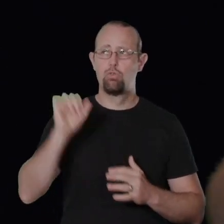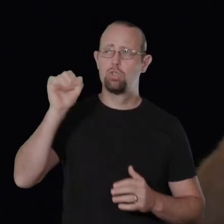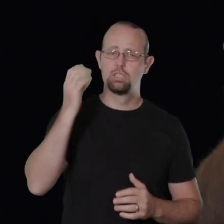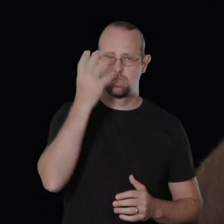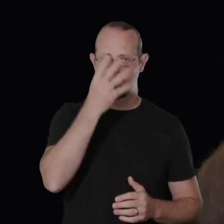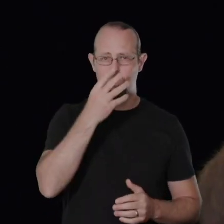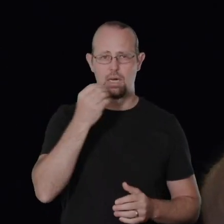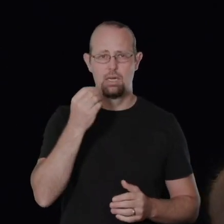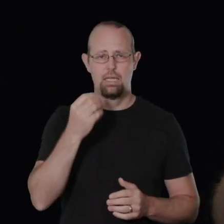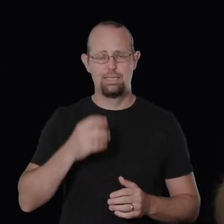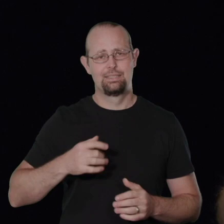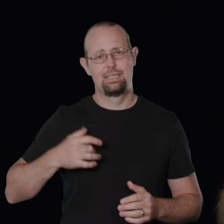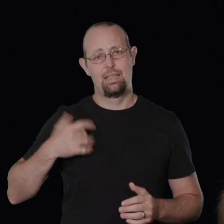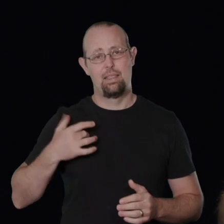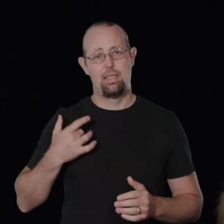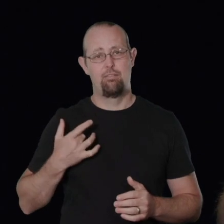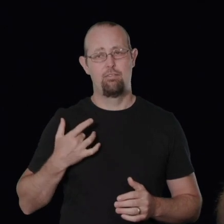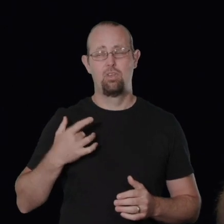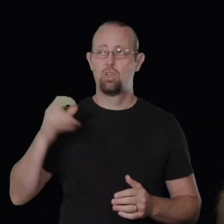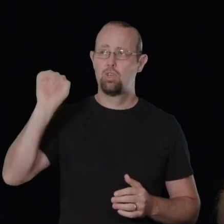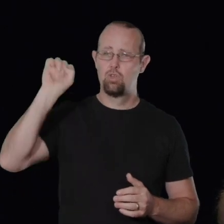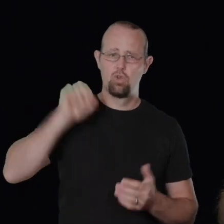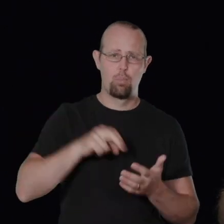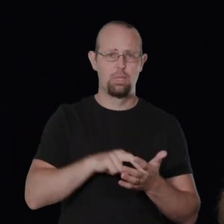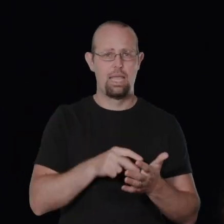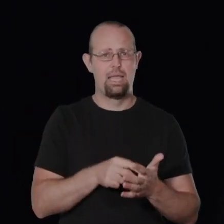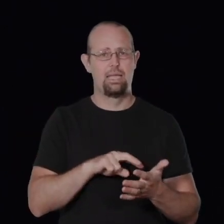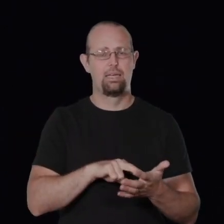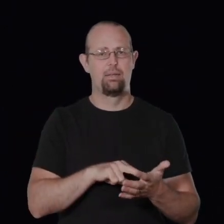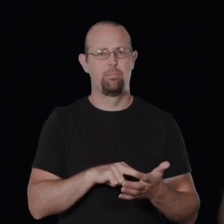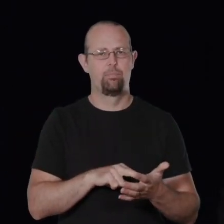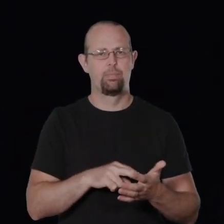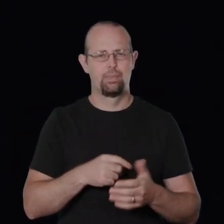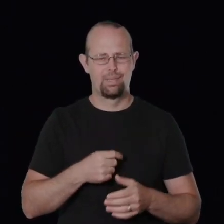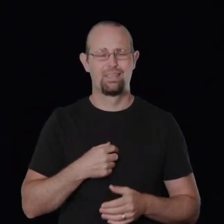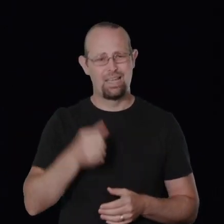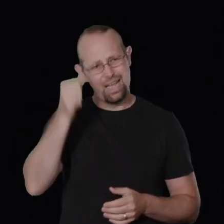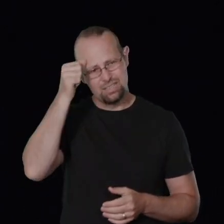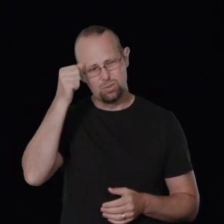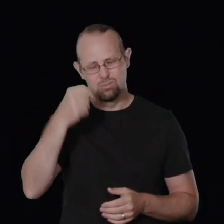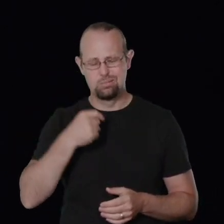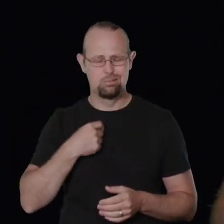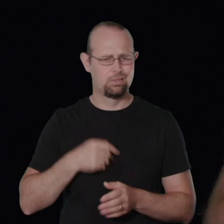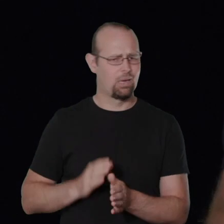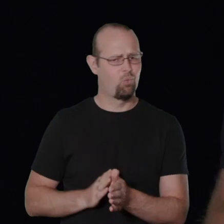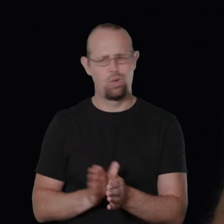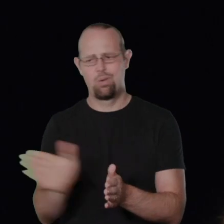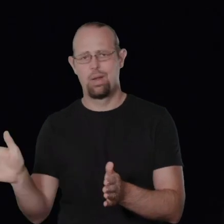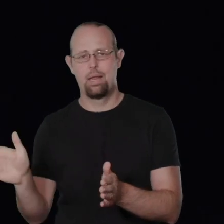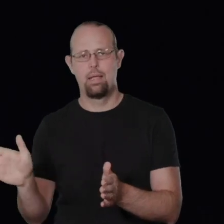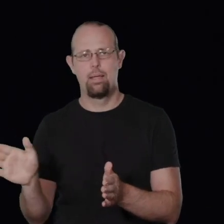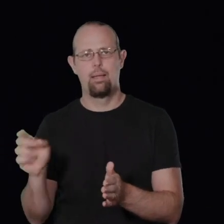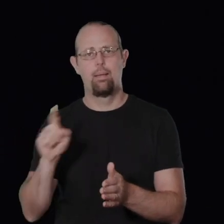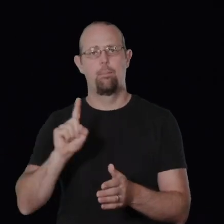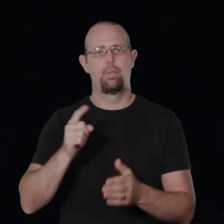to live the life you planned for me from the beginning. Lord, I know I went astray, but today I'm coming